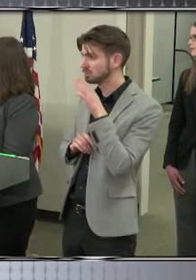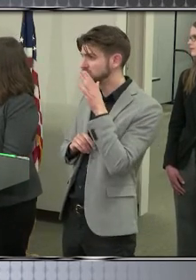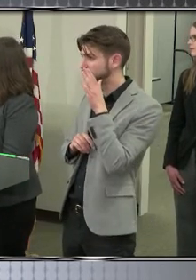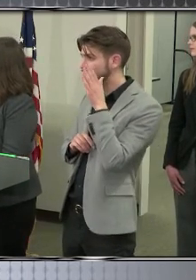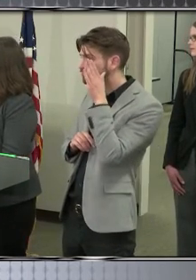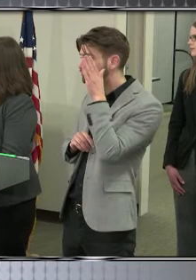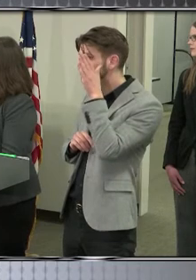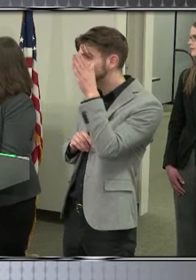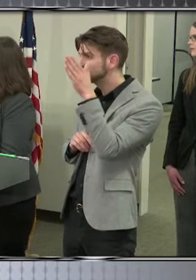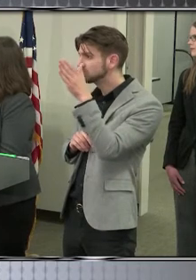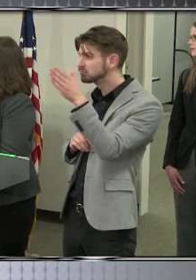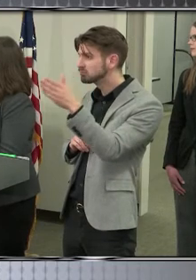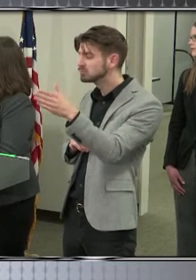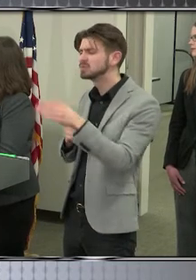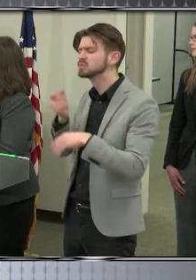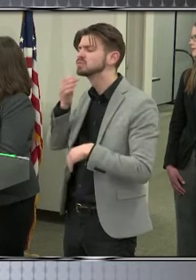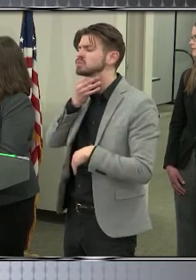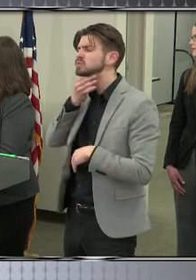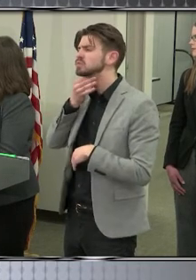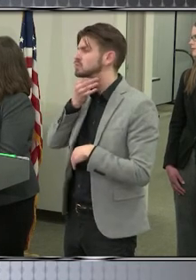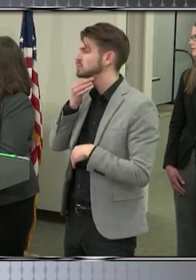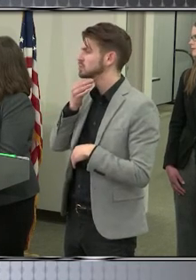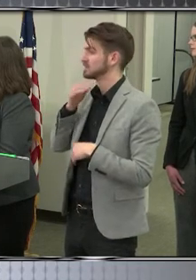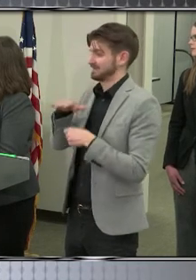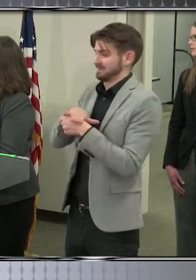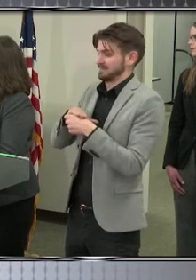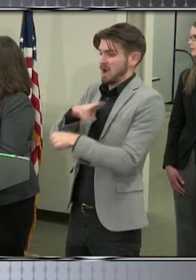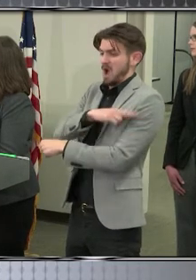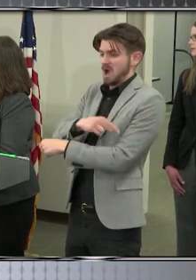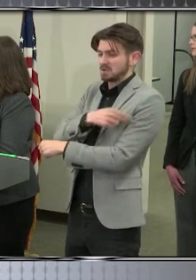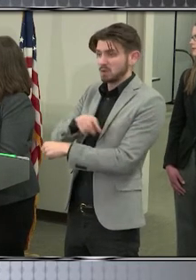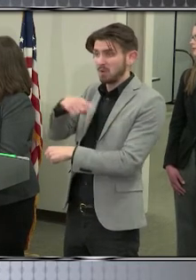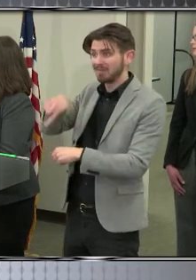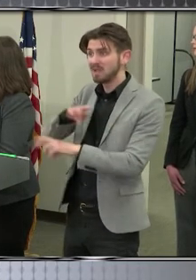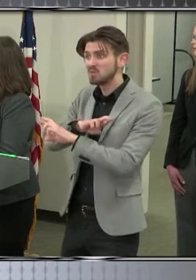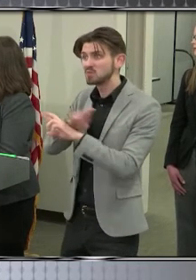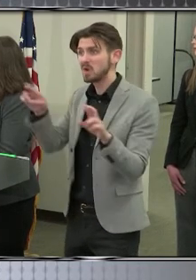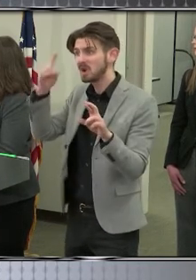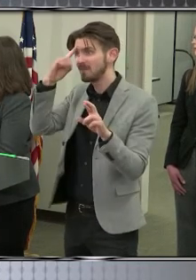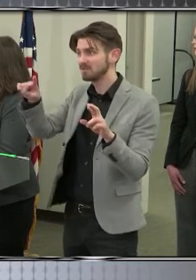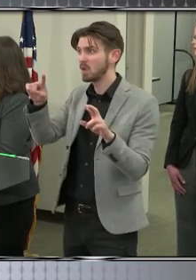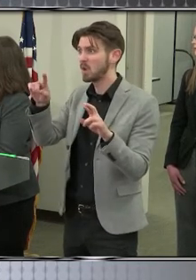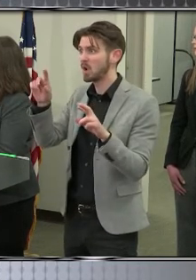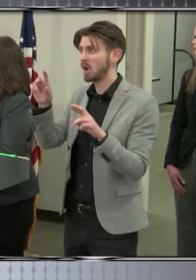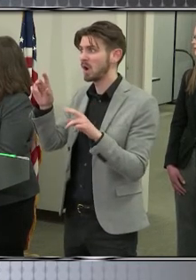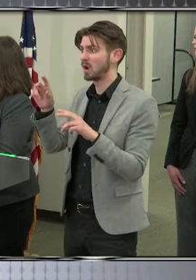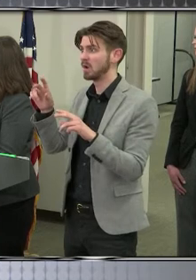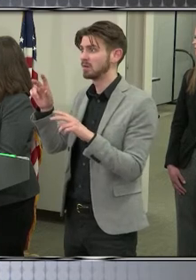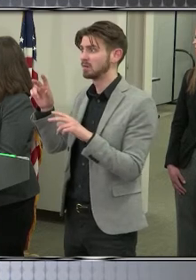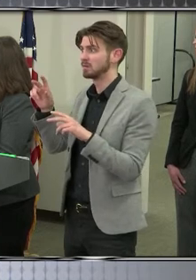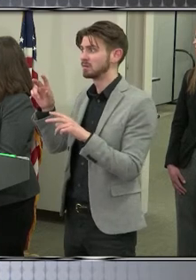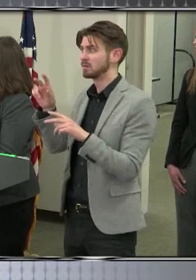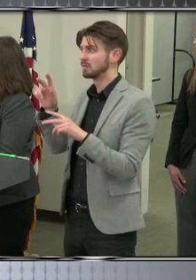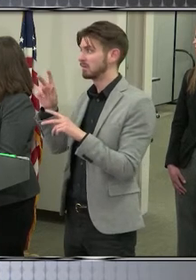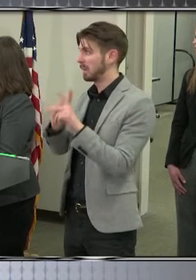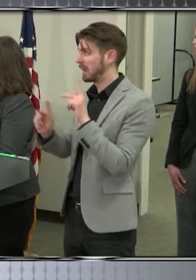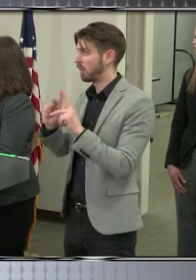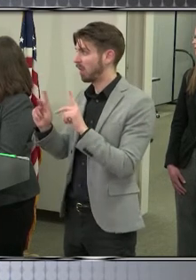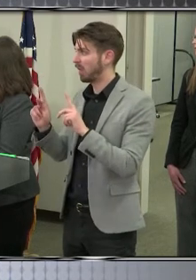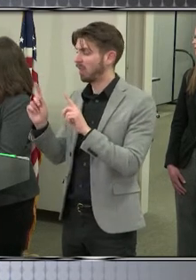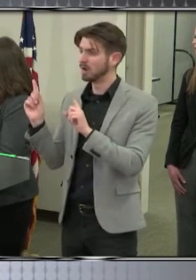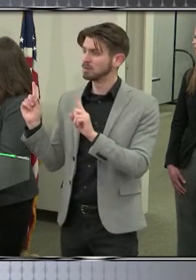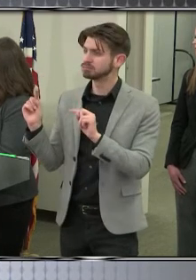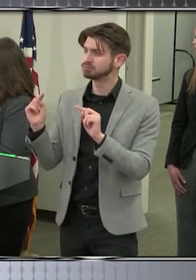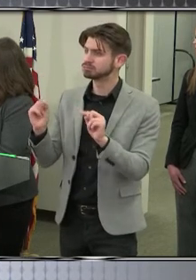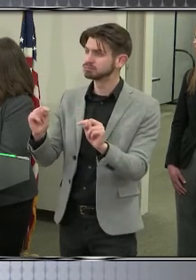area hospitals prepared for a large influx of patients if that happens, and the same with urgent care clinics, things like that? But